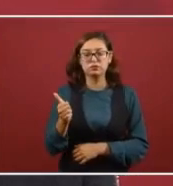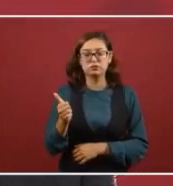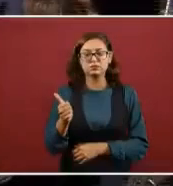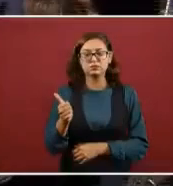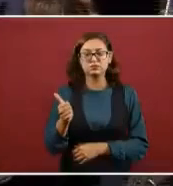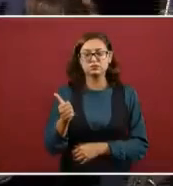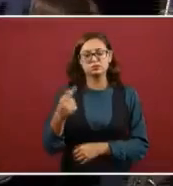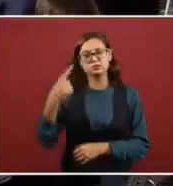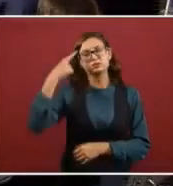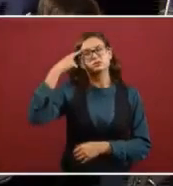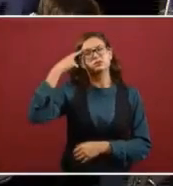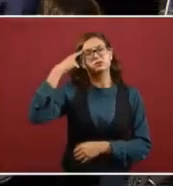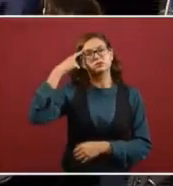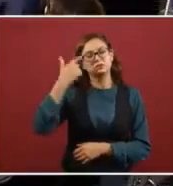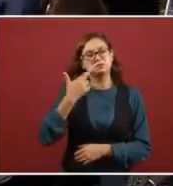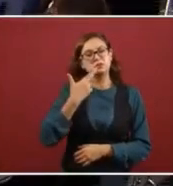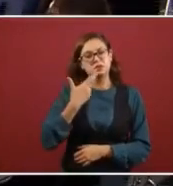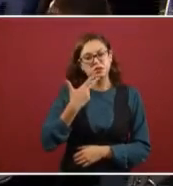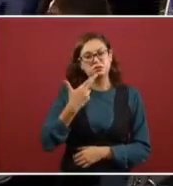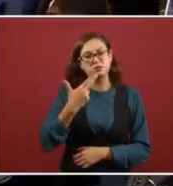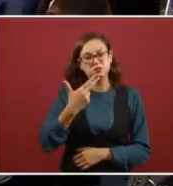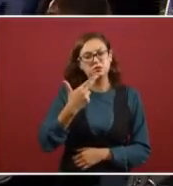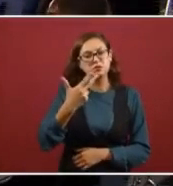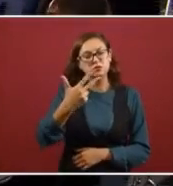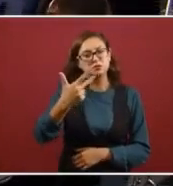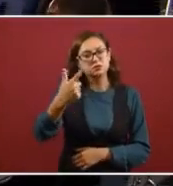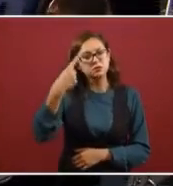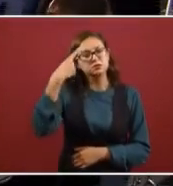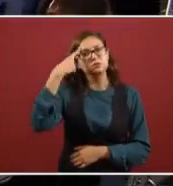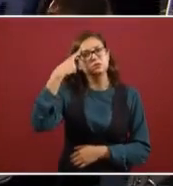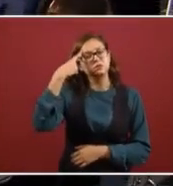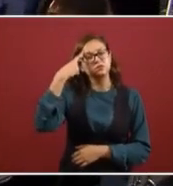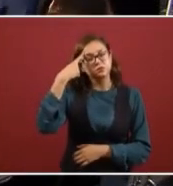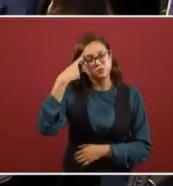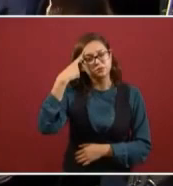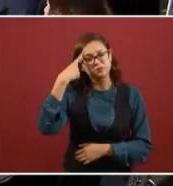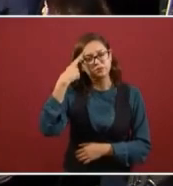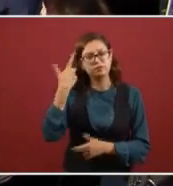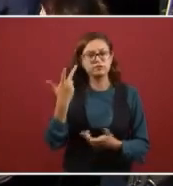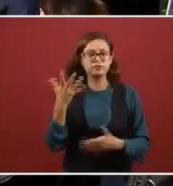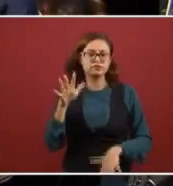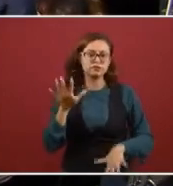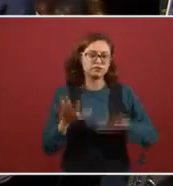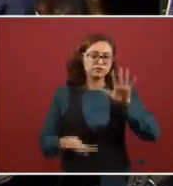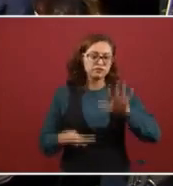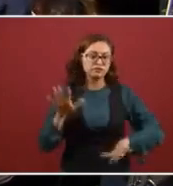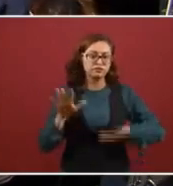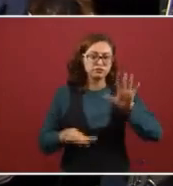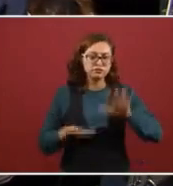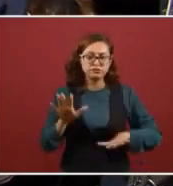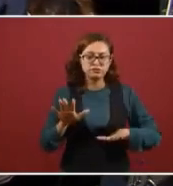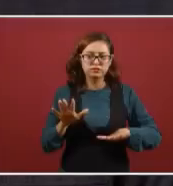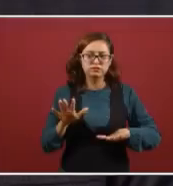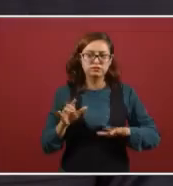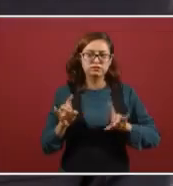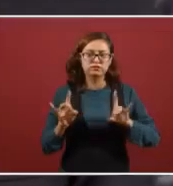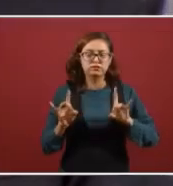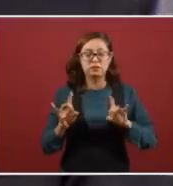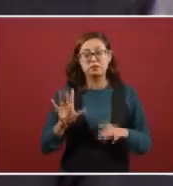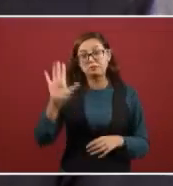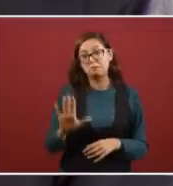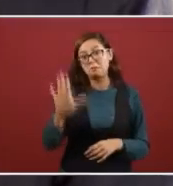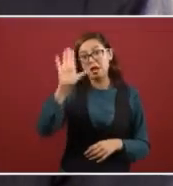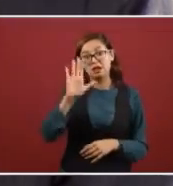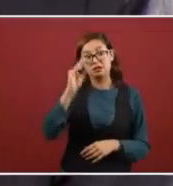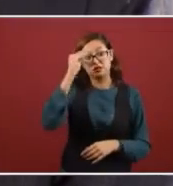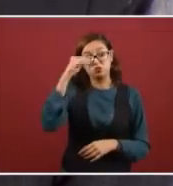ir refrescando to refresh la memoria, the memories que a veces se produce that sometimes una especie de amnesia. you get